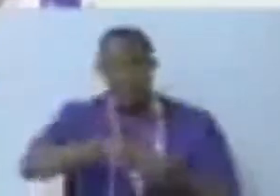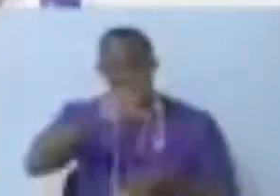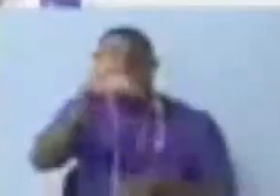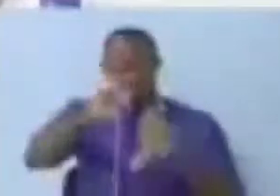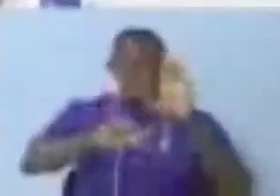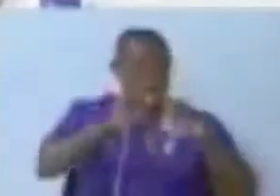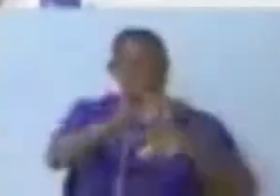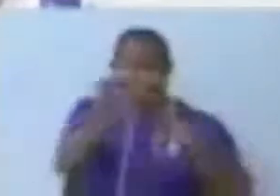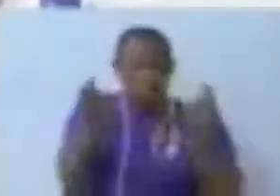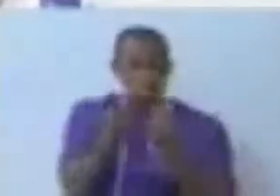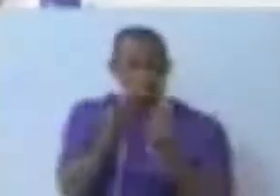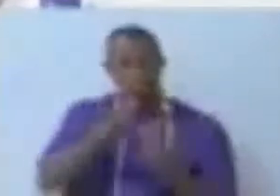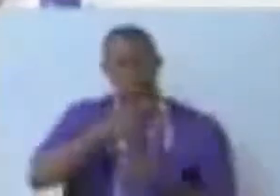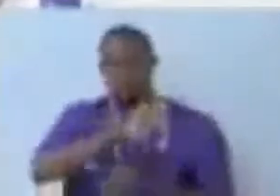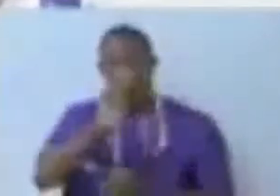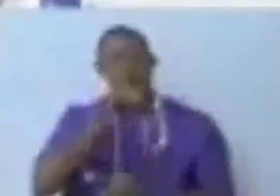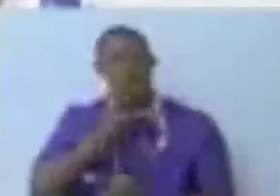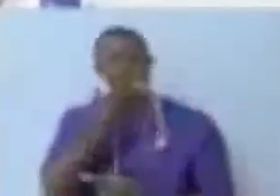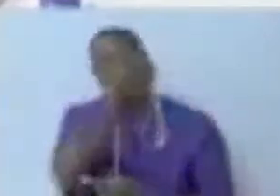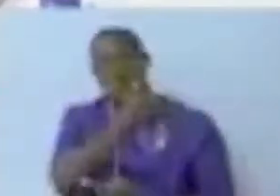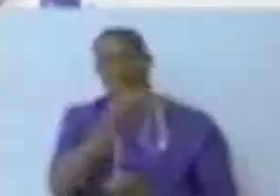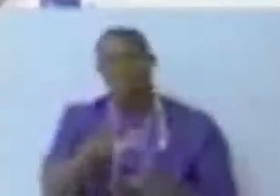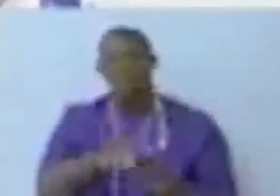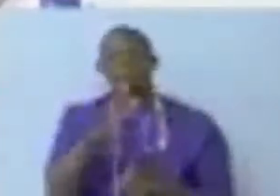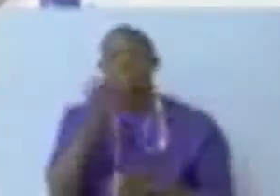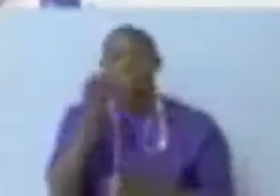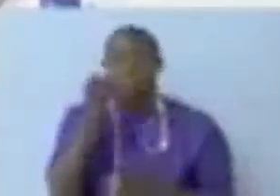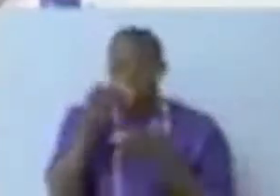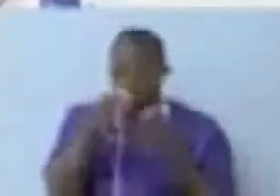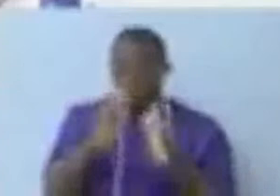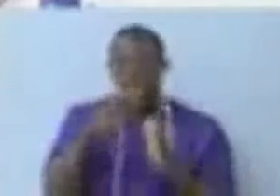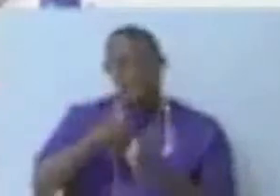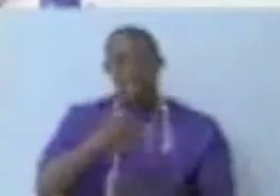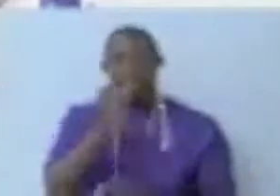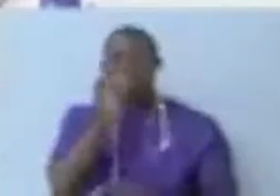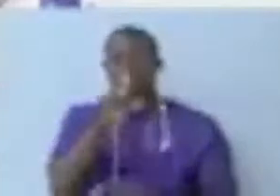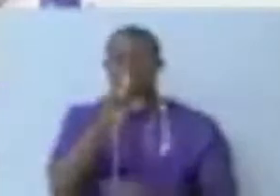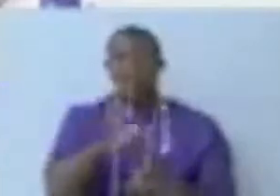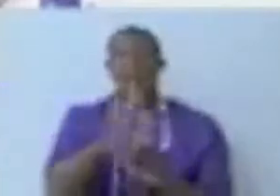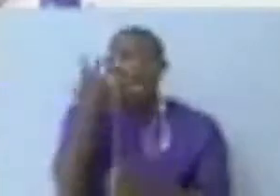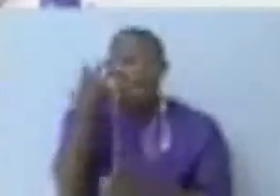Like I said, how, where, and who.